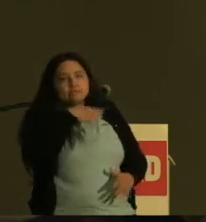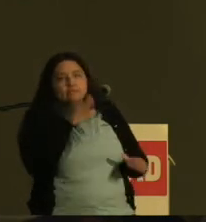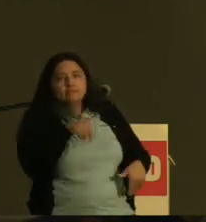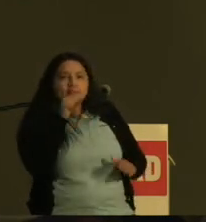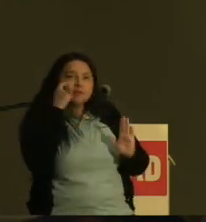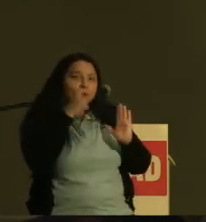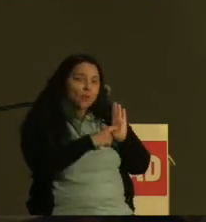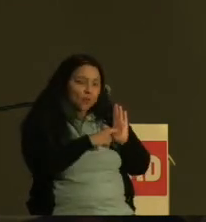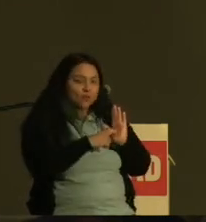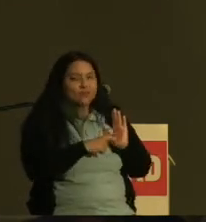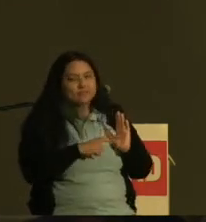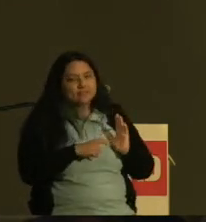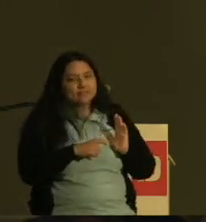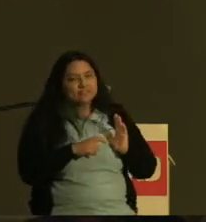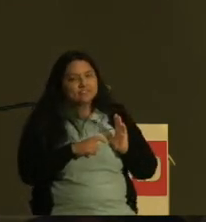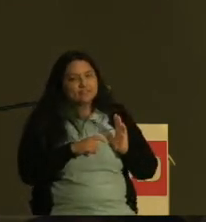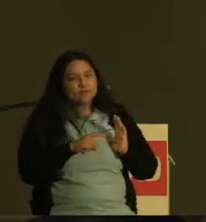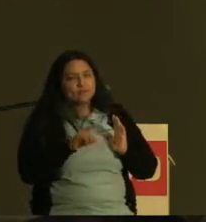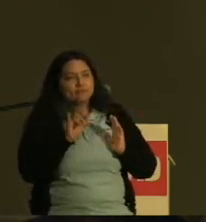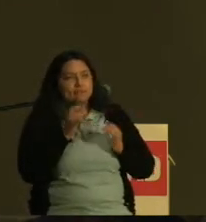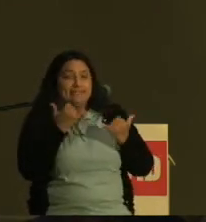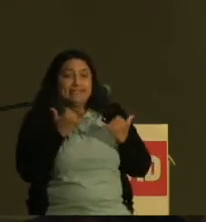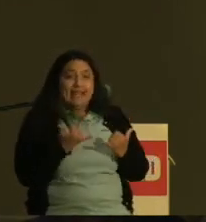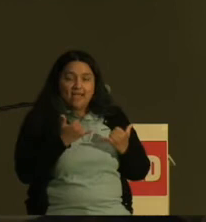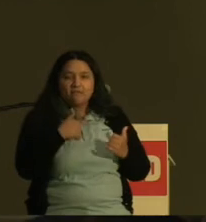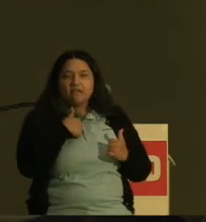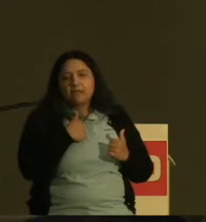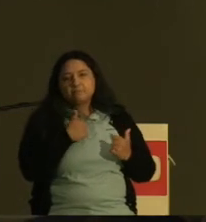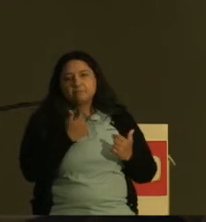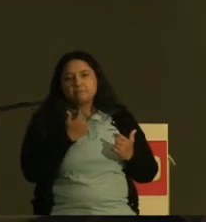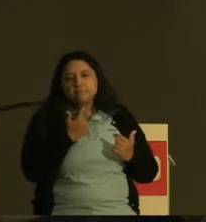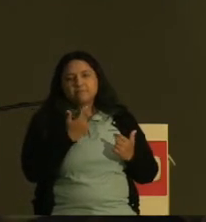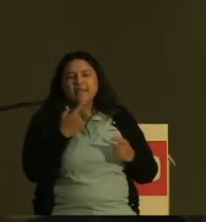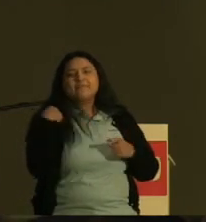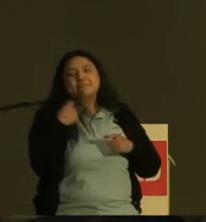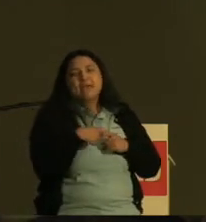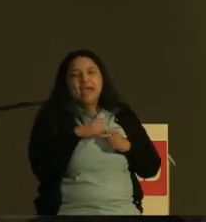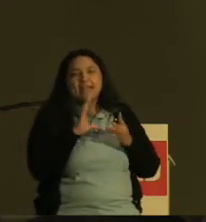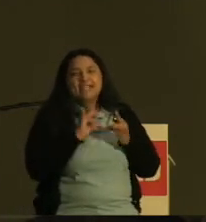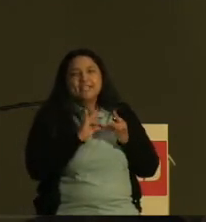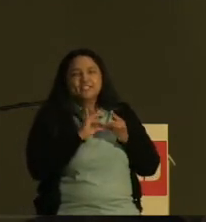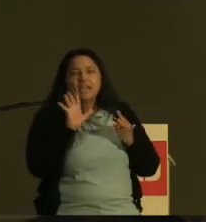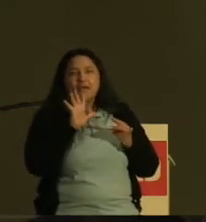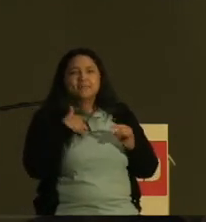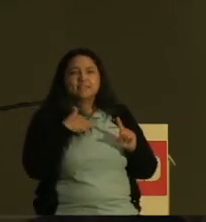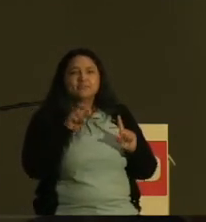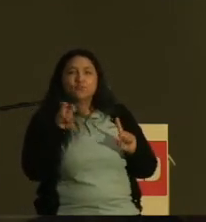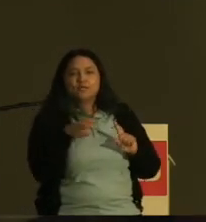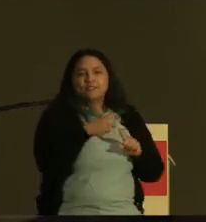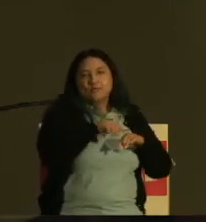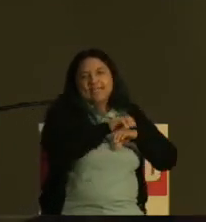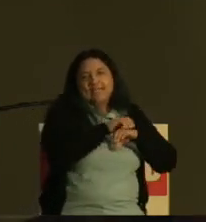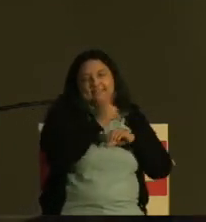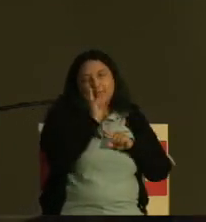esto es me pone en una situación que quiero hablar. I'm speaking Spanish all the time, so let me switch to English for a